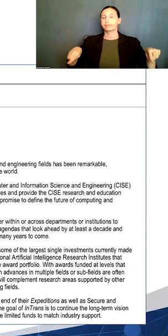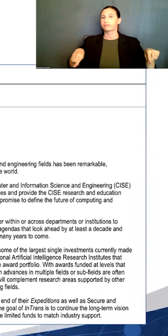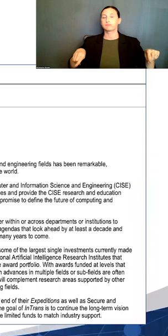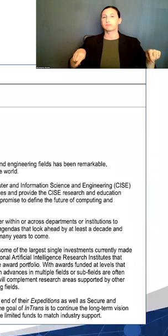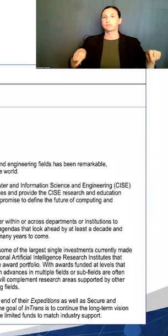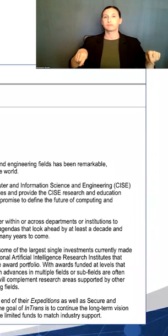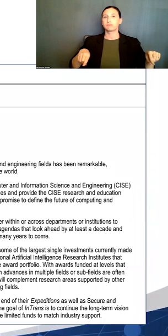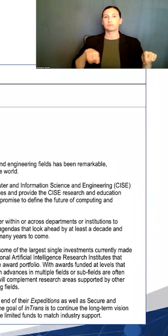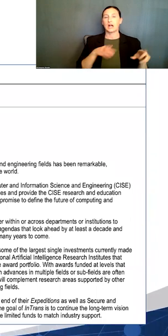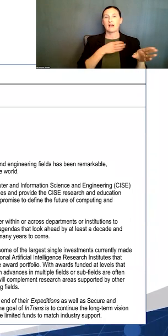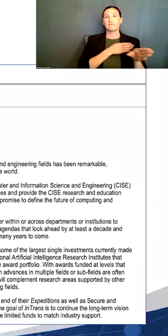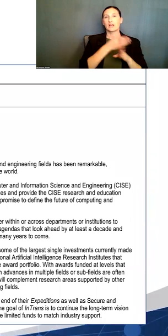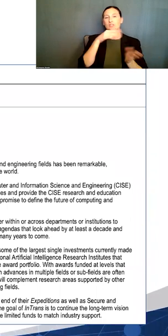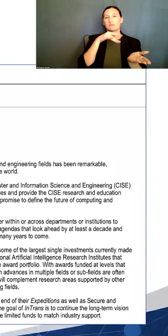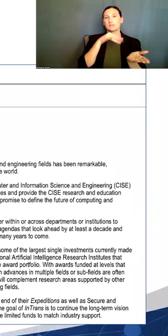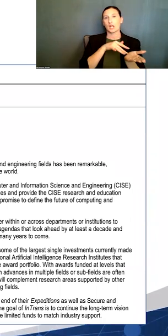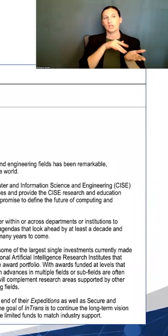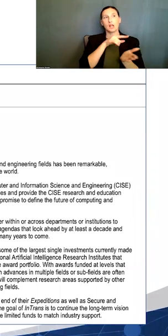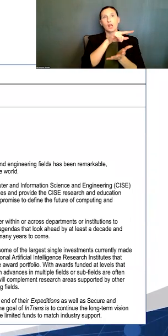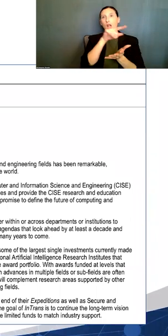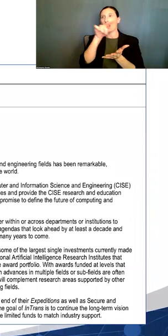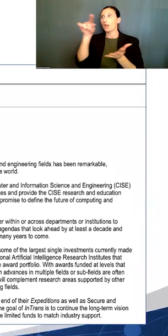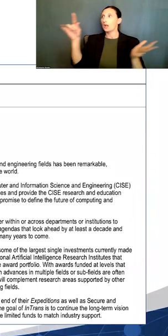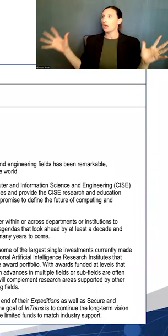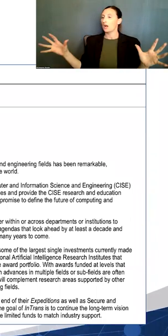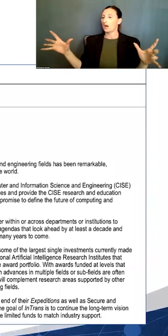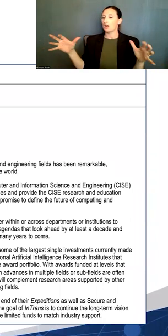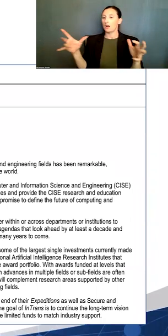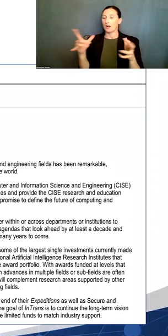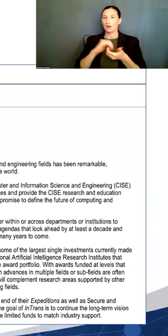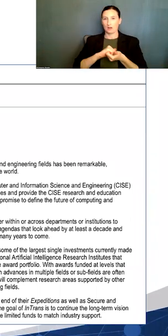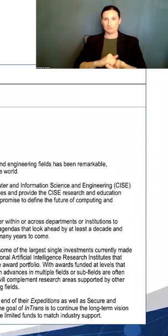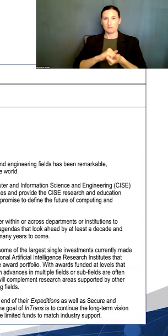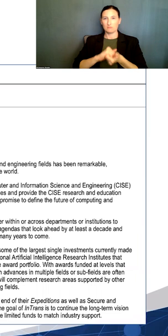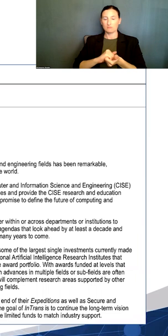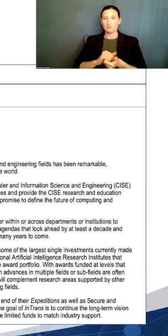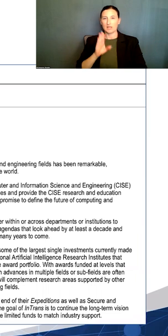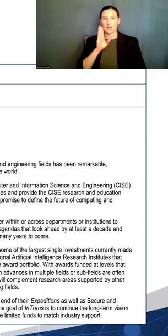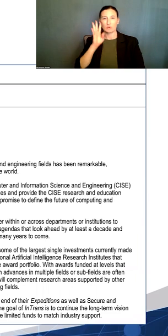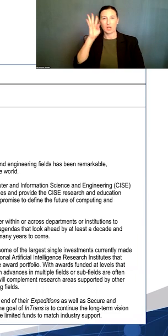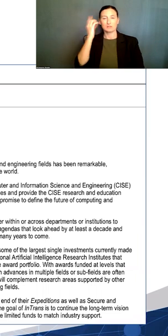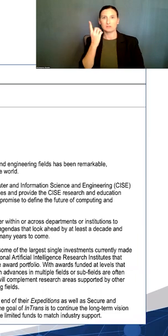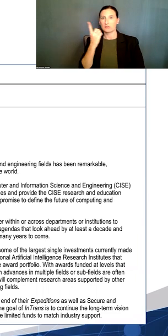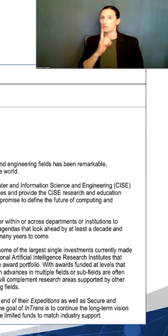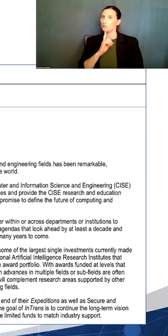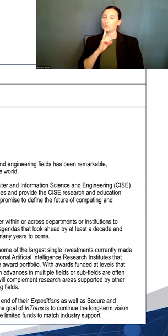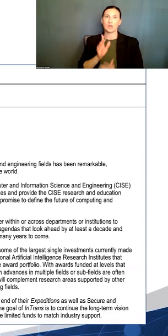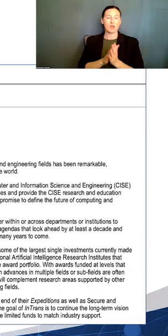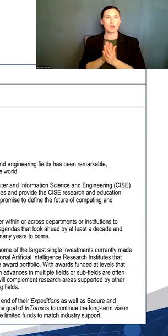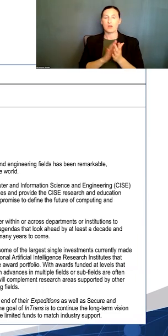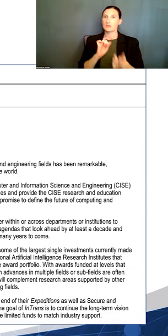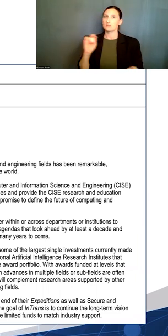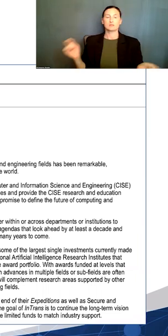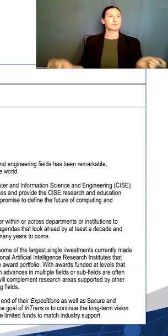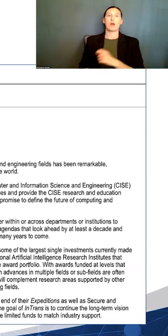disciplines that would work together in order to, uh, come up with something really transformative that will have the, the potential to change the